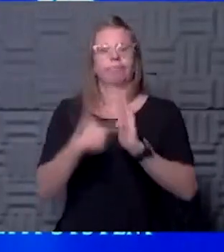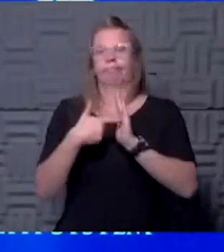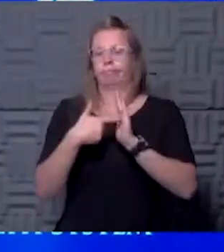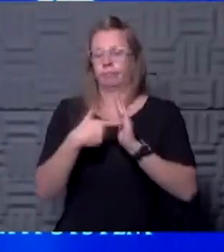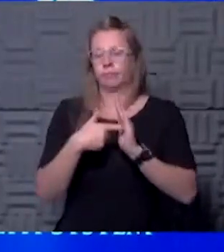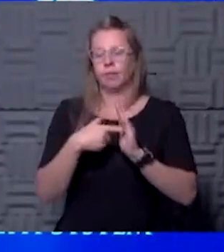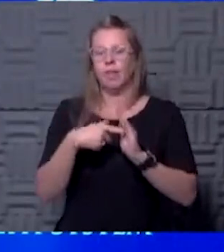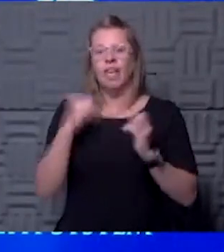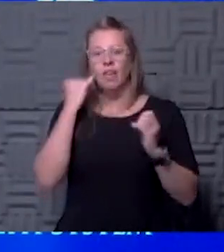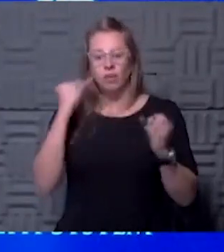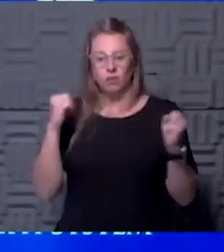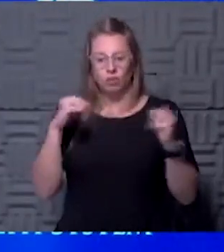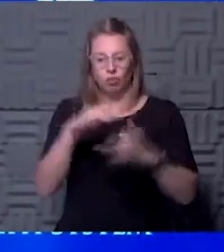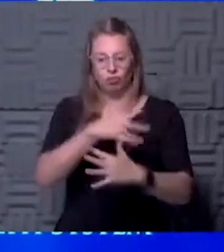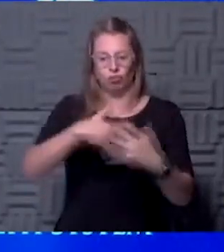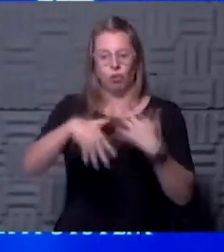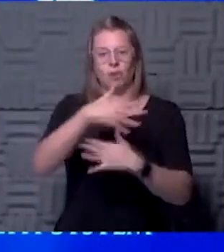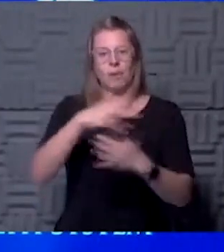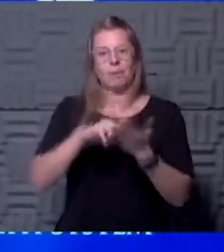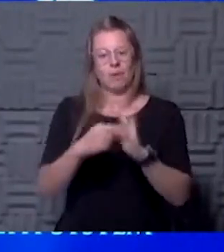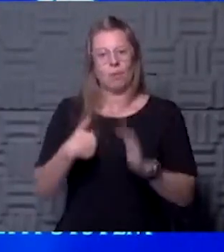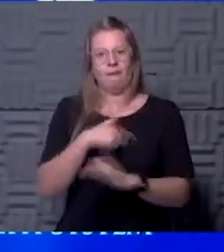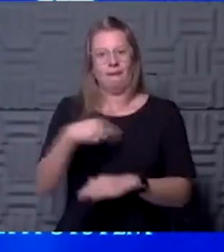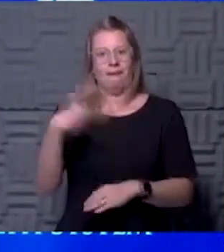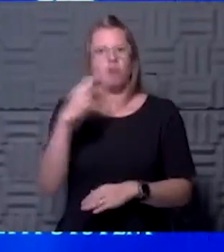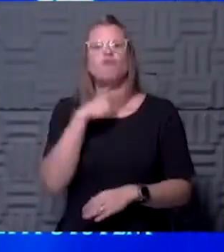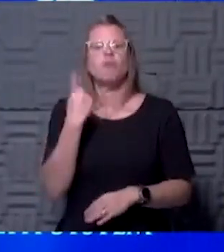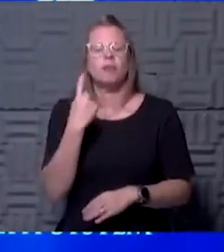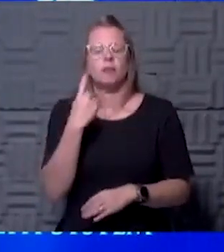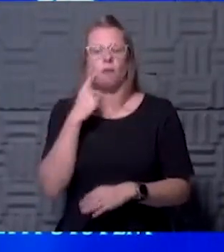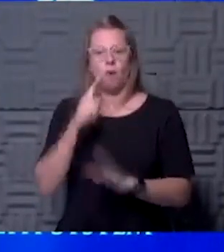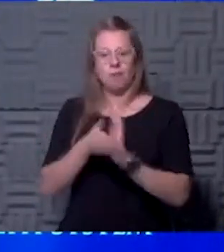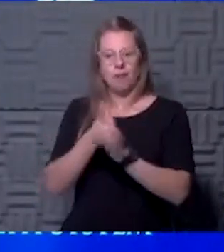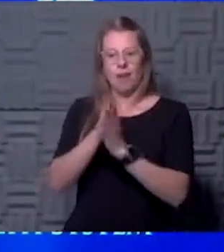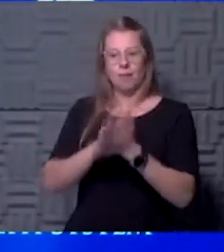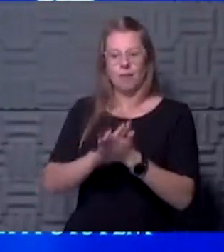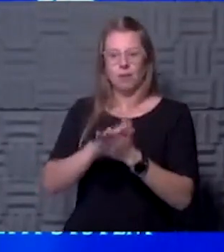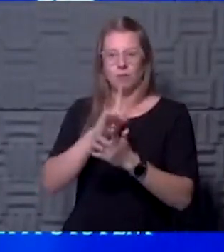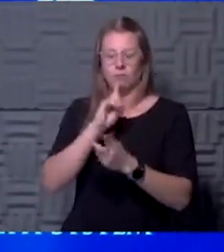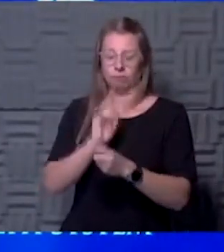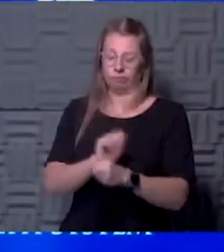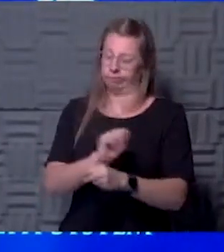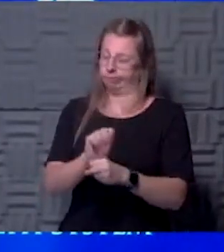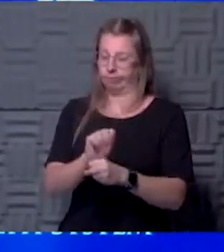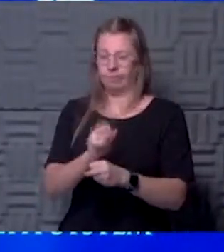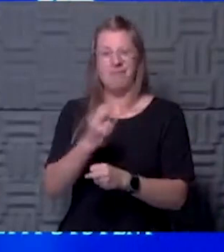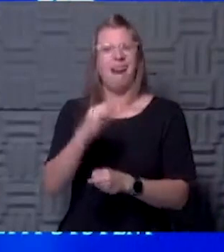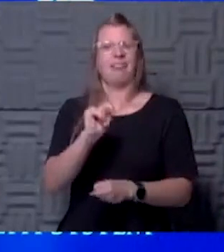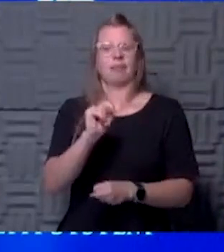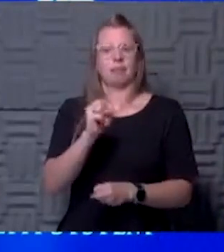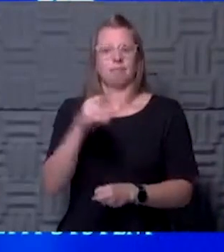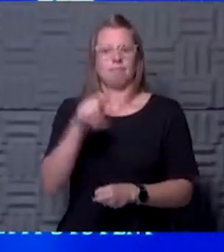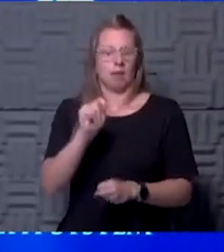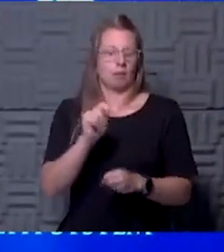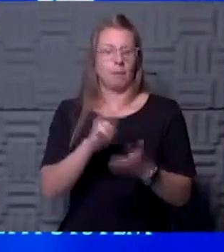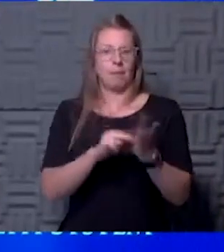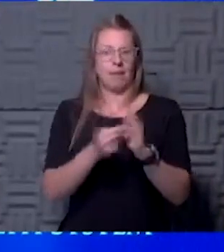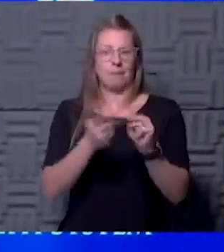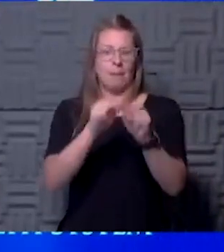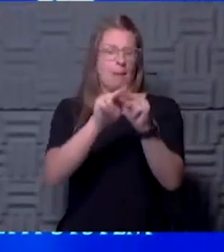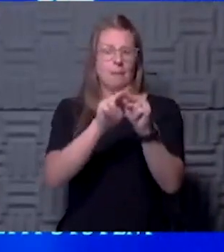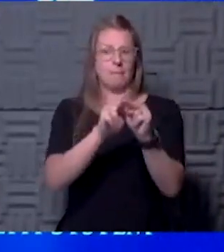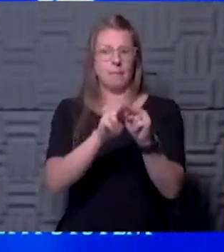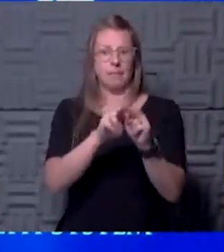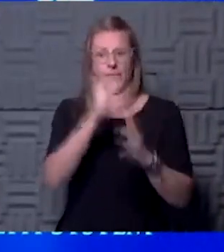gathering, we are at high risk for becoming a really major hotspot and seeing a rapid increase,